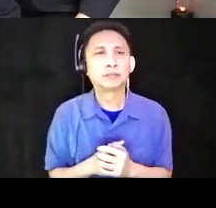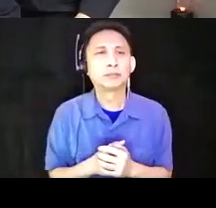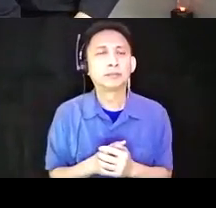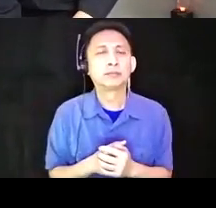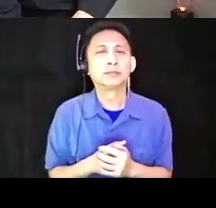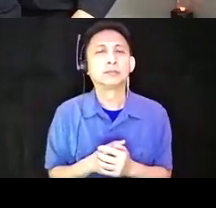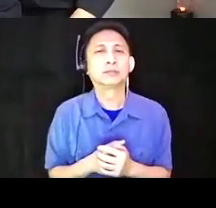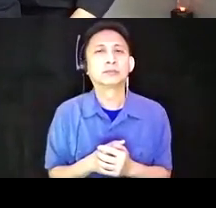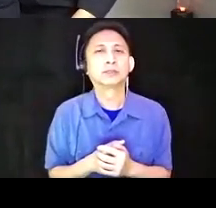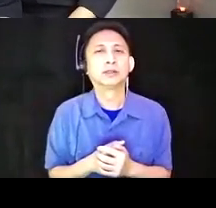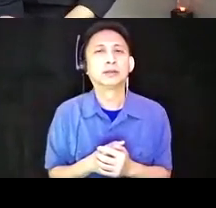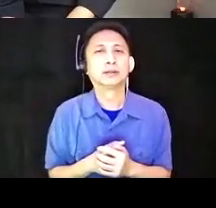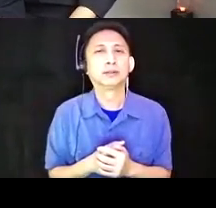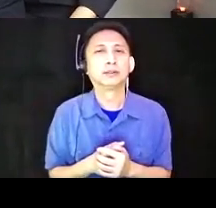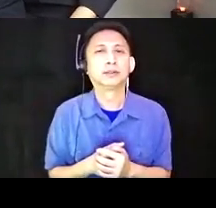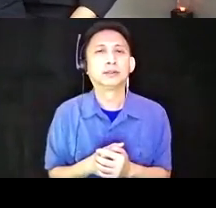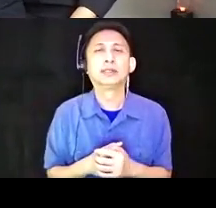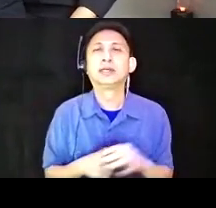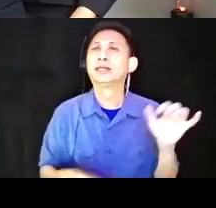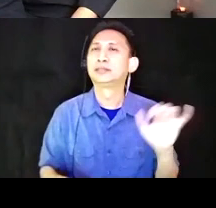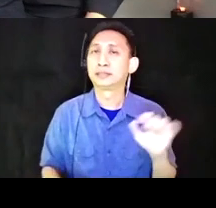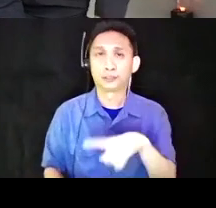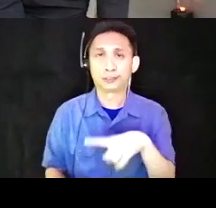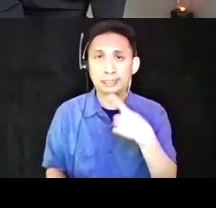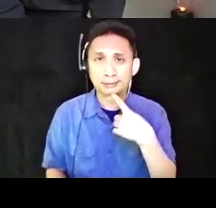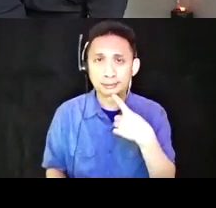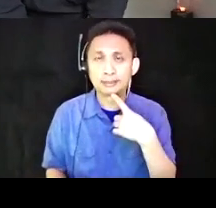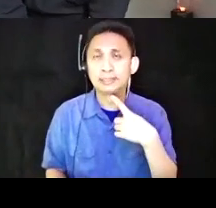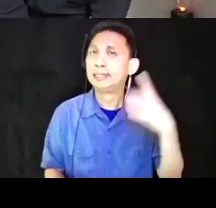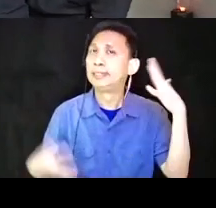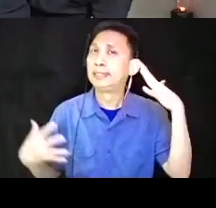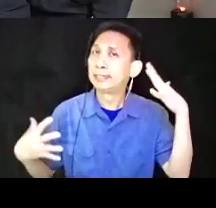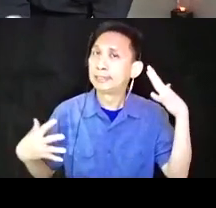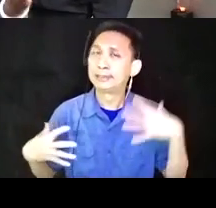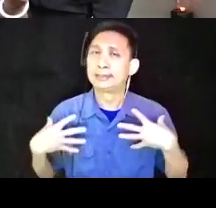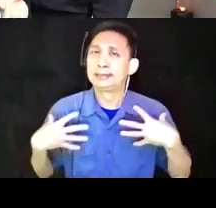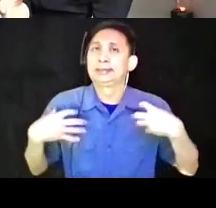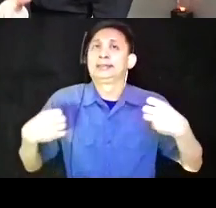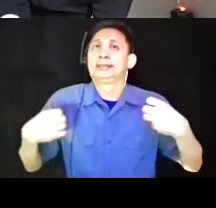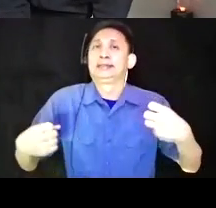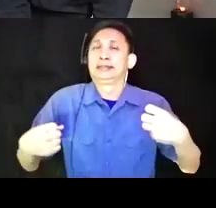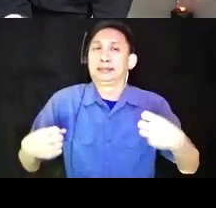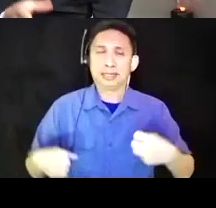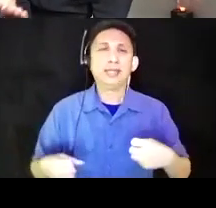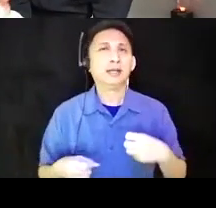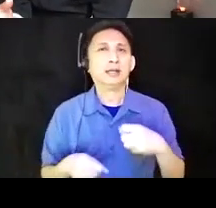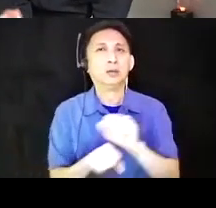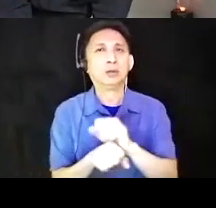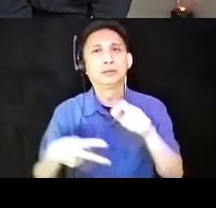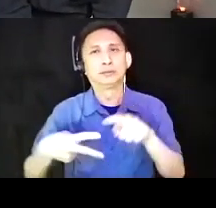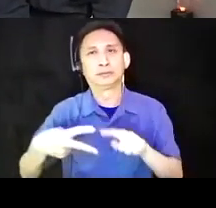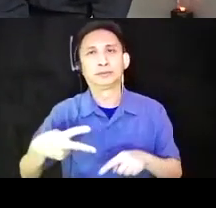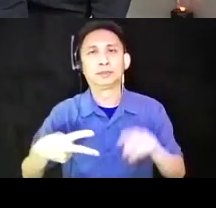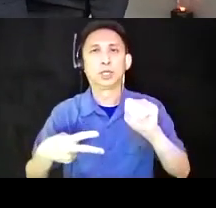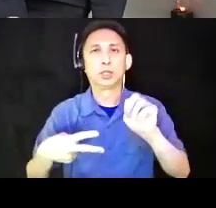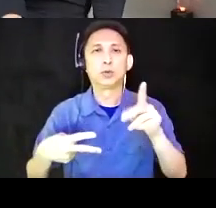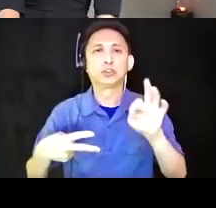So, like Singha said, the healing sounds works with mudras and